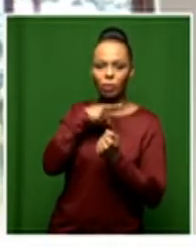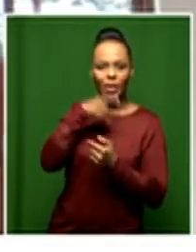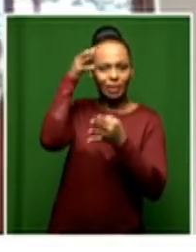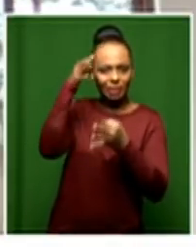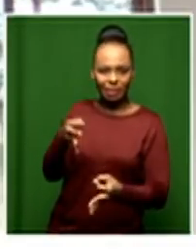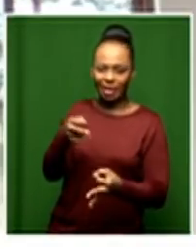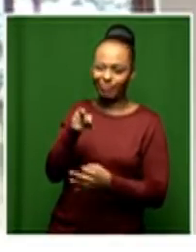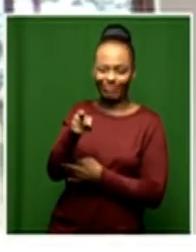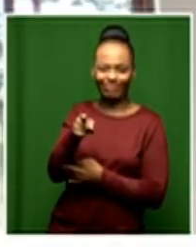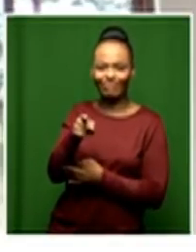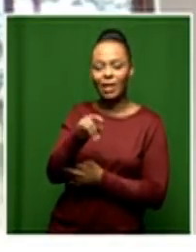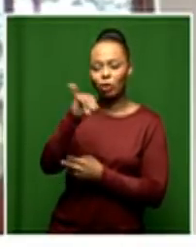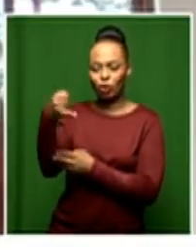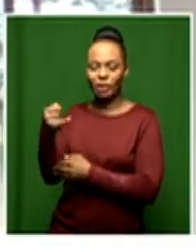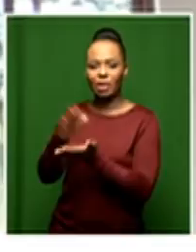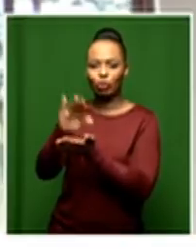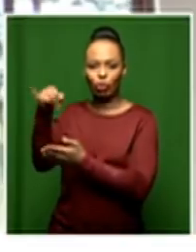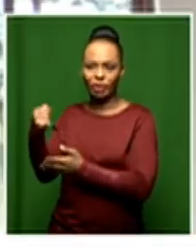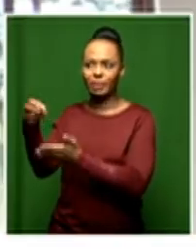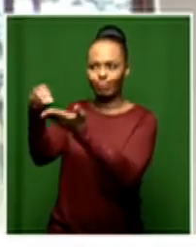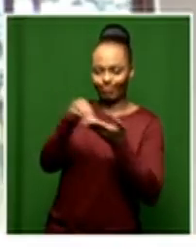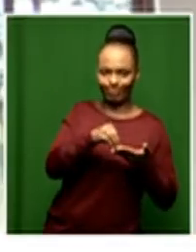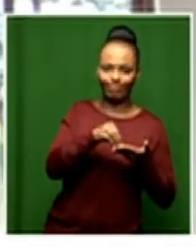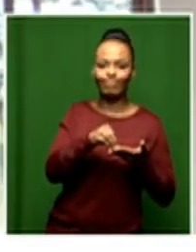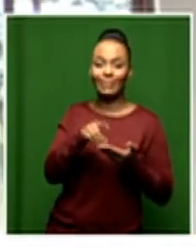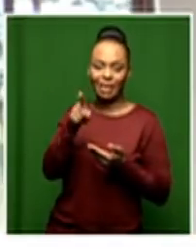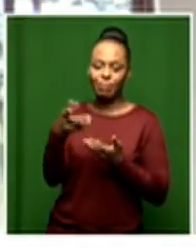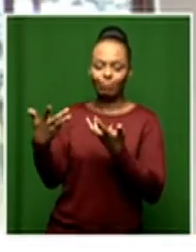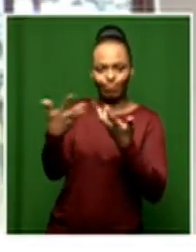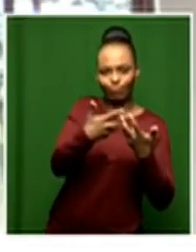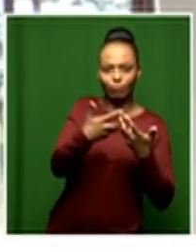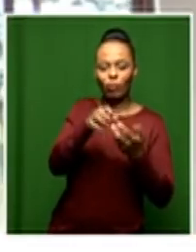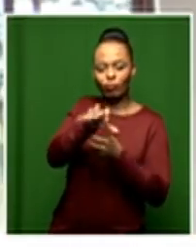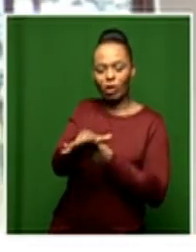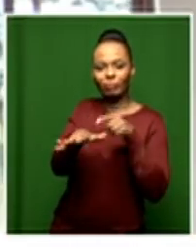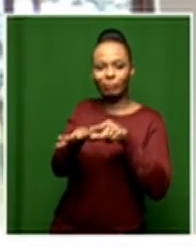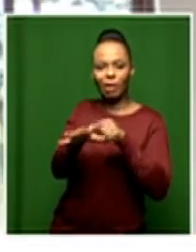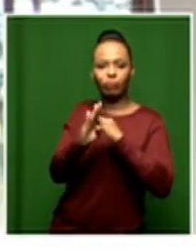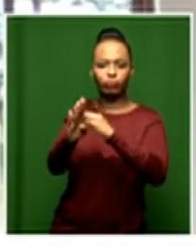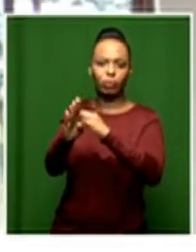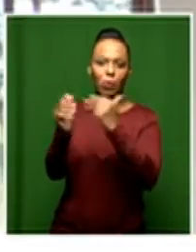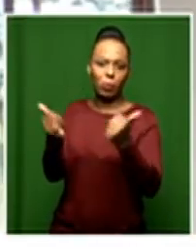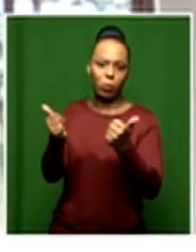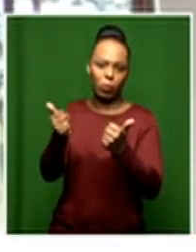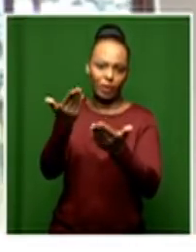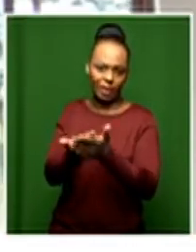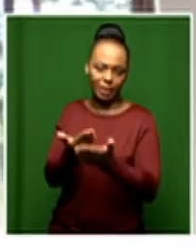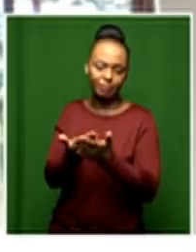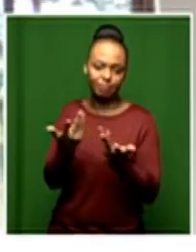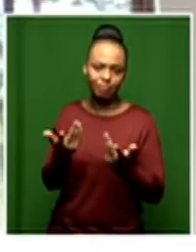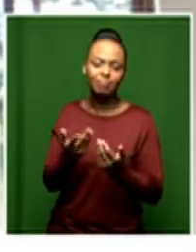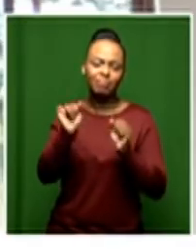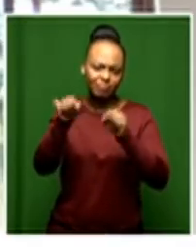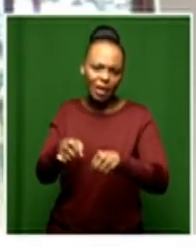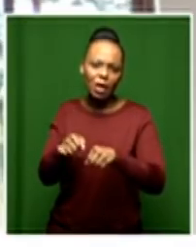a vaccine, the Johnson & Johnson, that is very effective against our variant. Yeah. And that did slow down a little bit